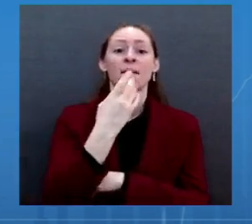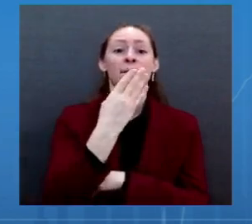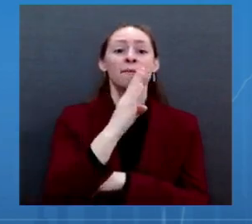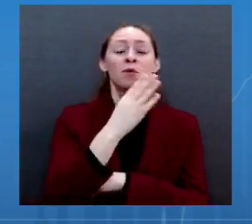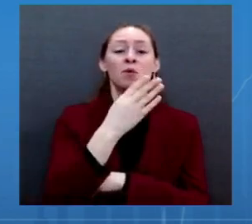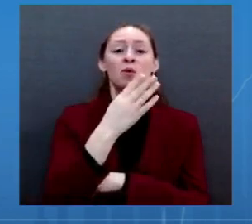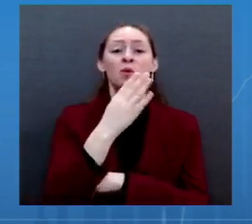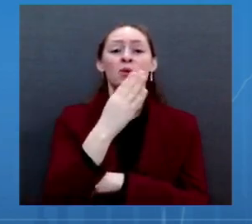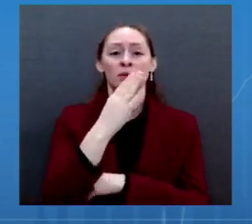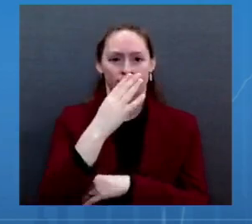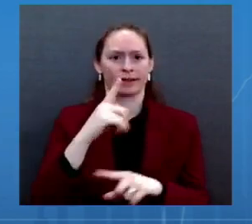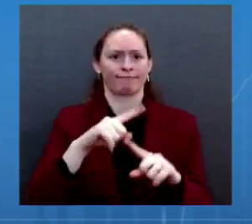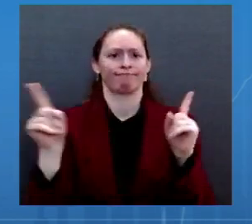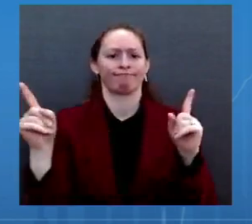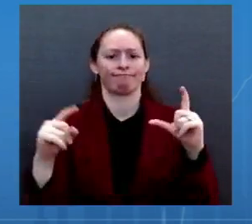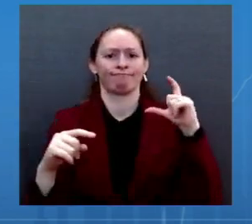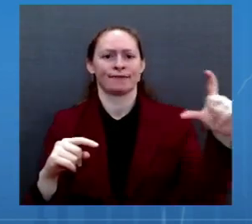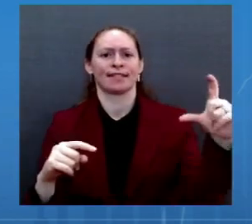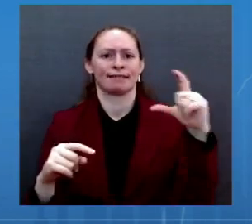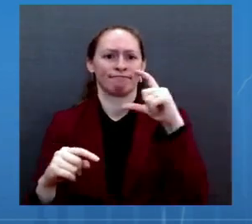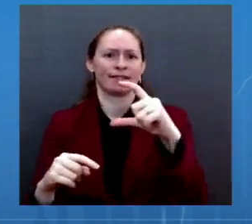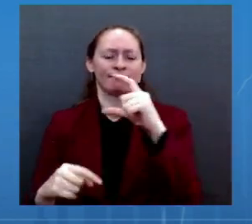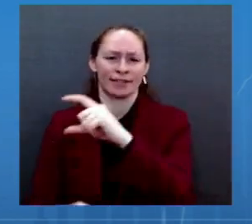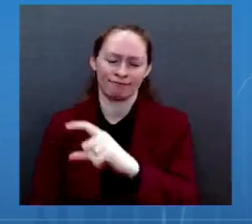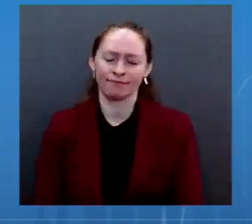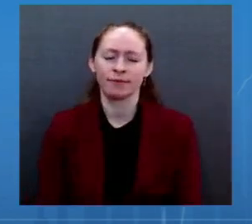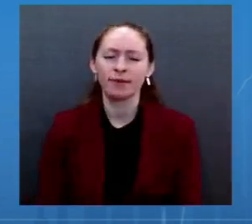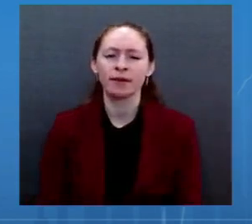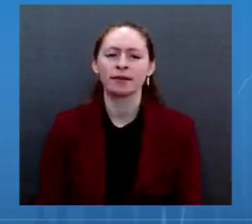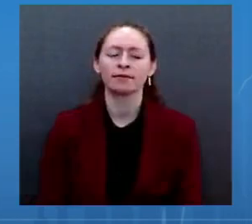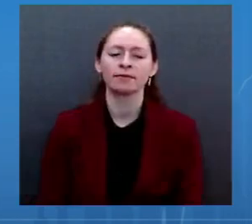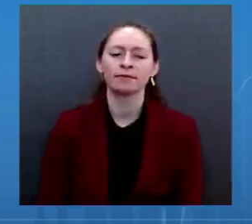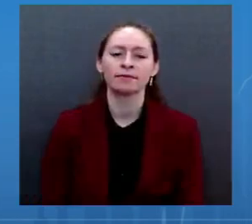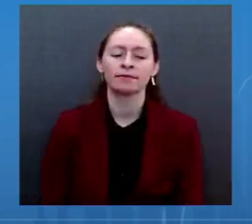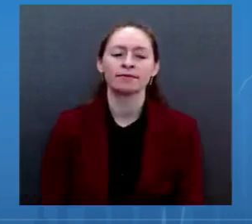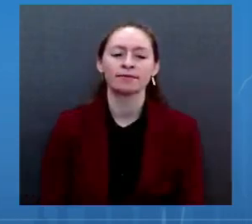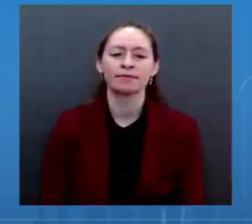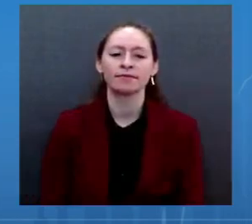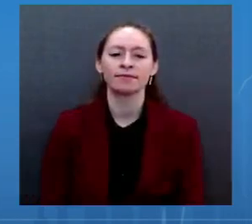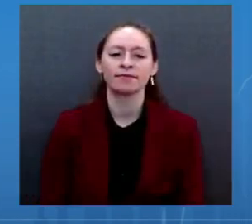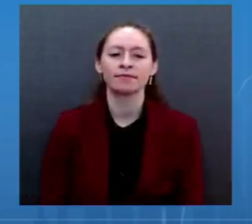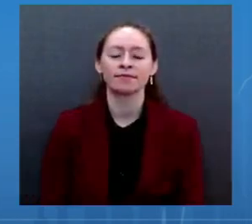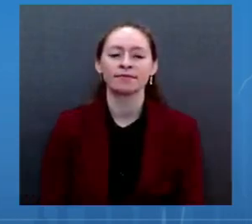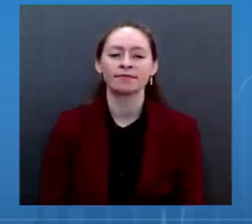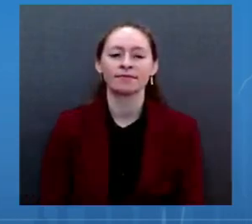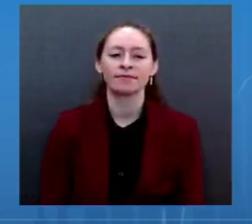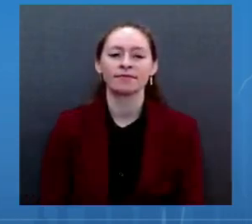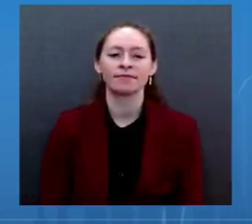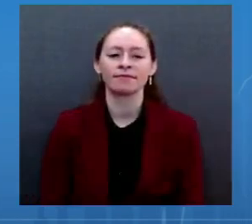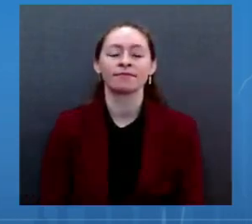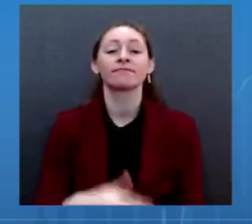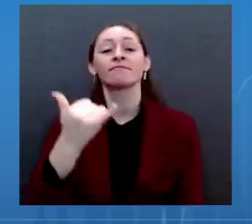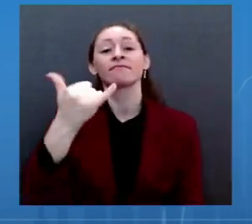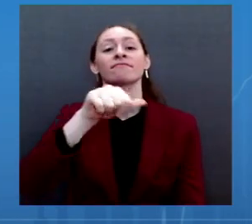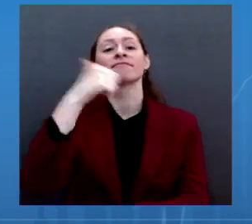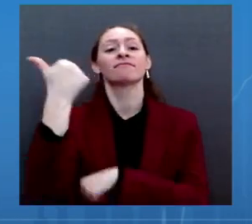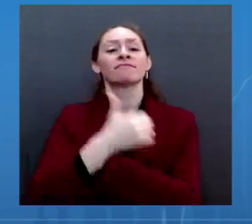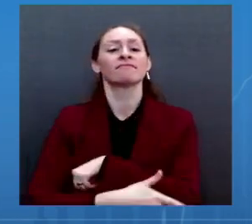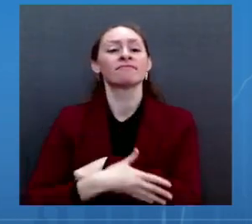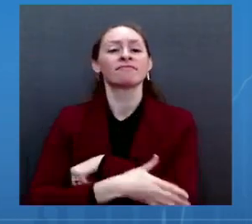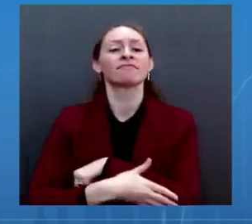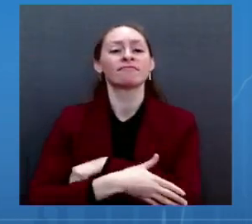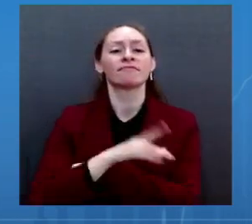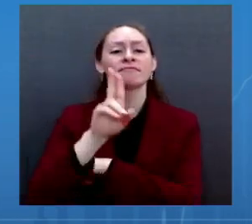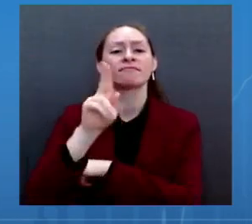Kingdom, from 3 separate sources, the UK Security Agency, the University of Edinburgh at Scotland,